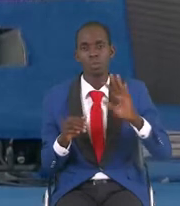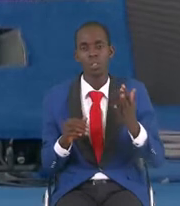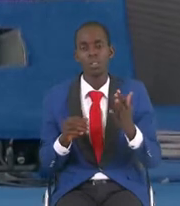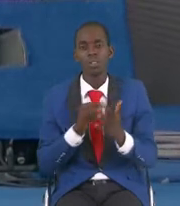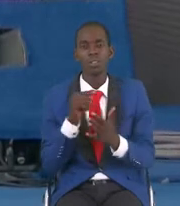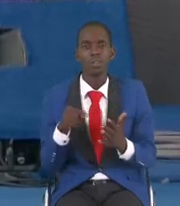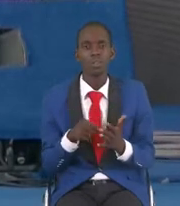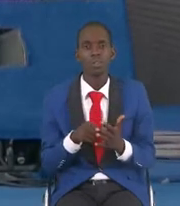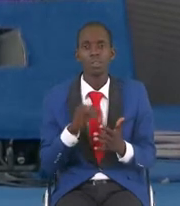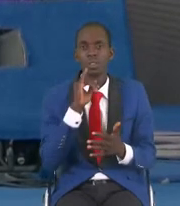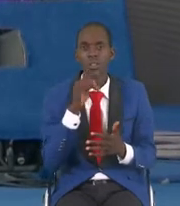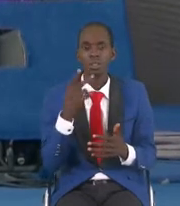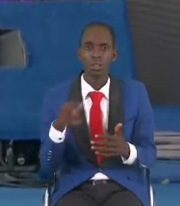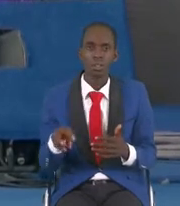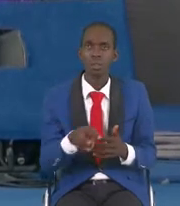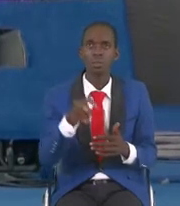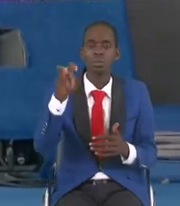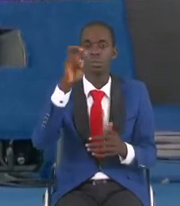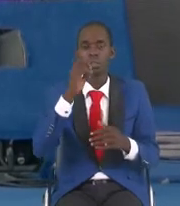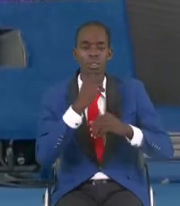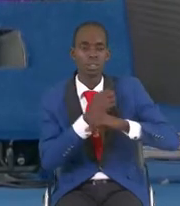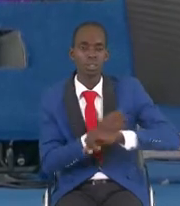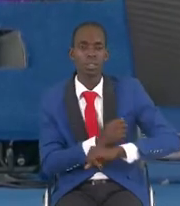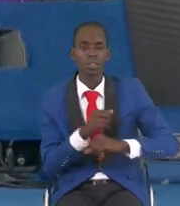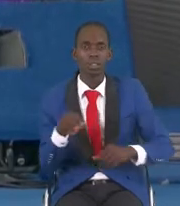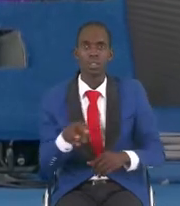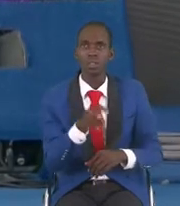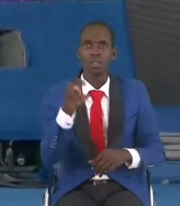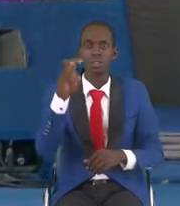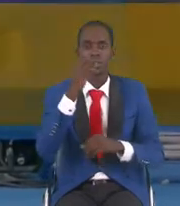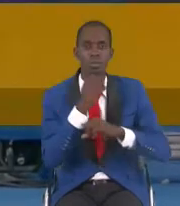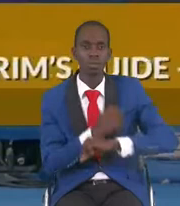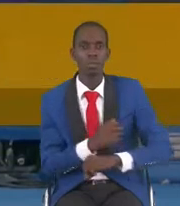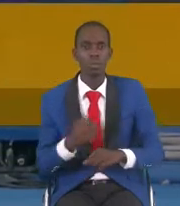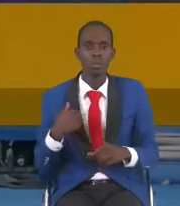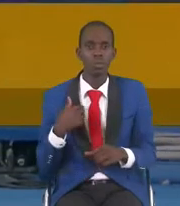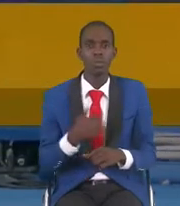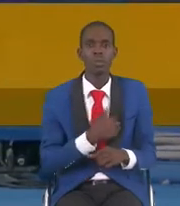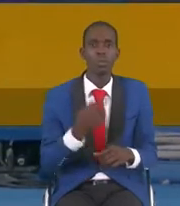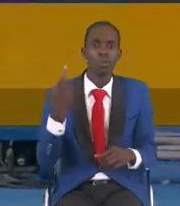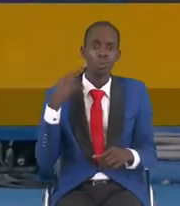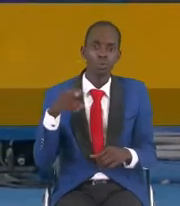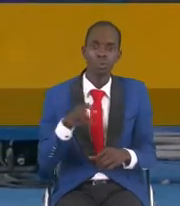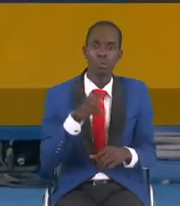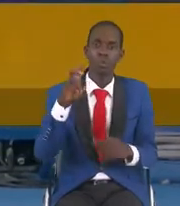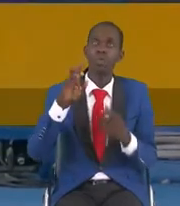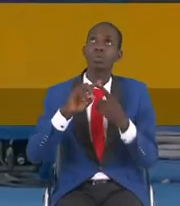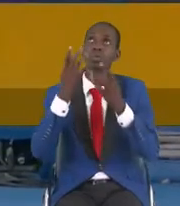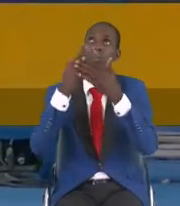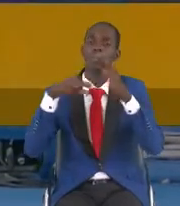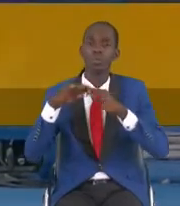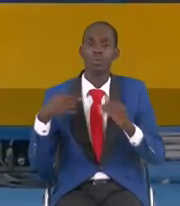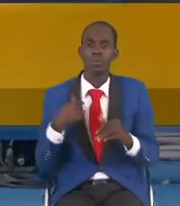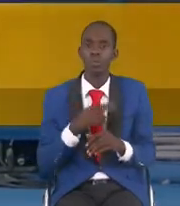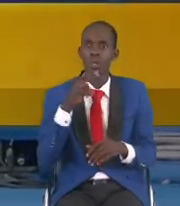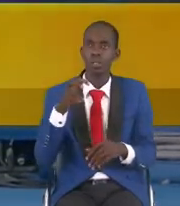the pilgrim's guide. The pilgrim's guide. We're journeying to heaven, and we're pilgrims on our way